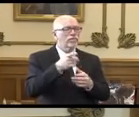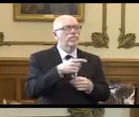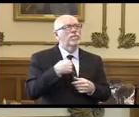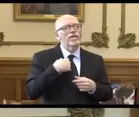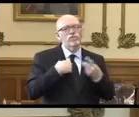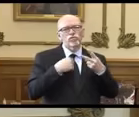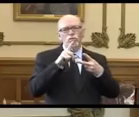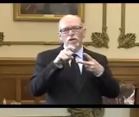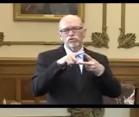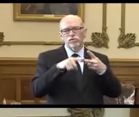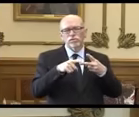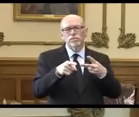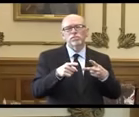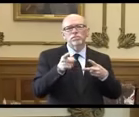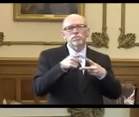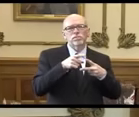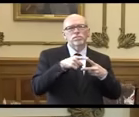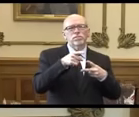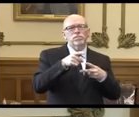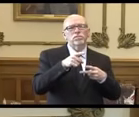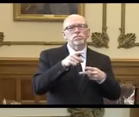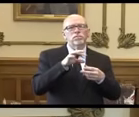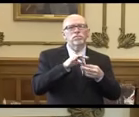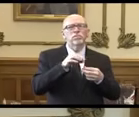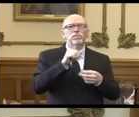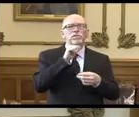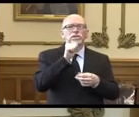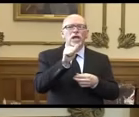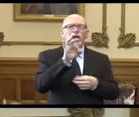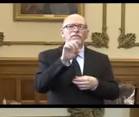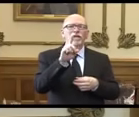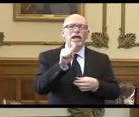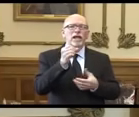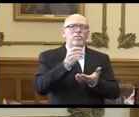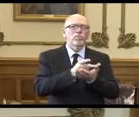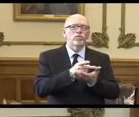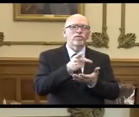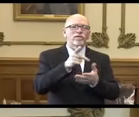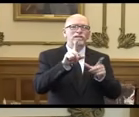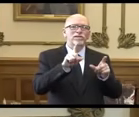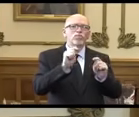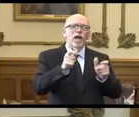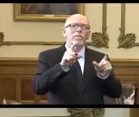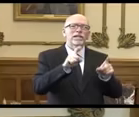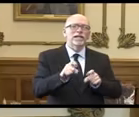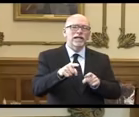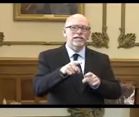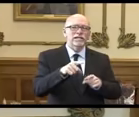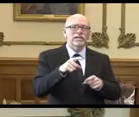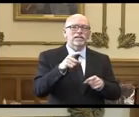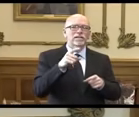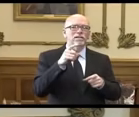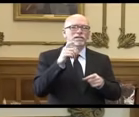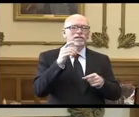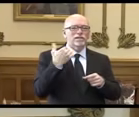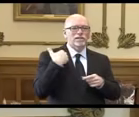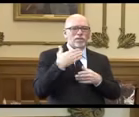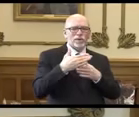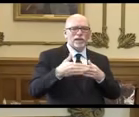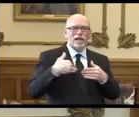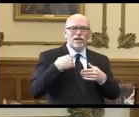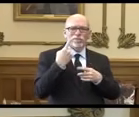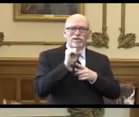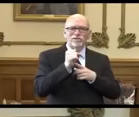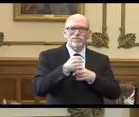two questions. The first one is involving non-FDA approved rapid testing funding. So in Terre Haute this weekend, there was an incident